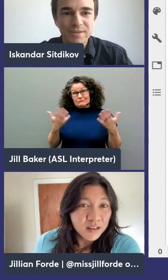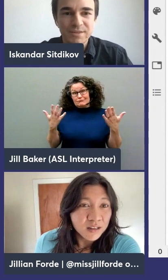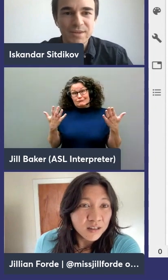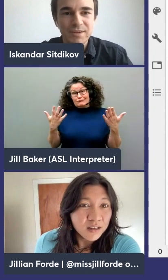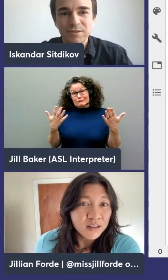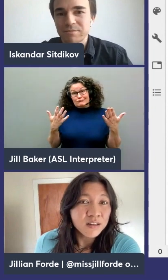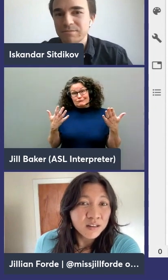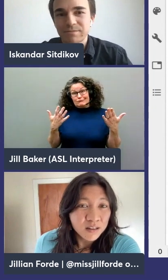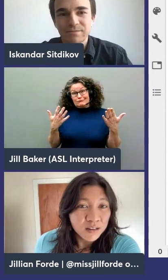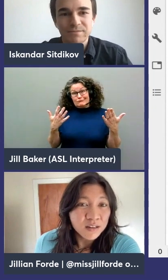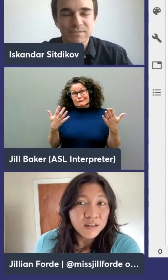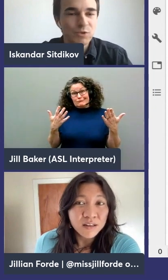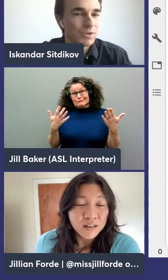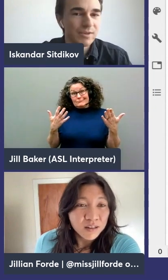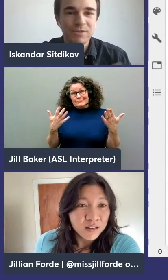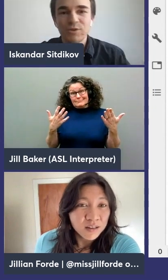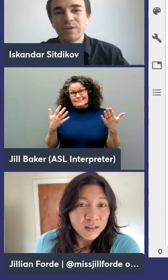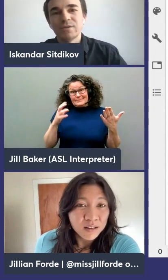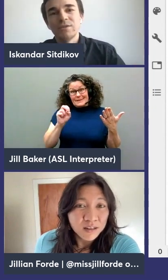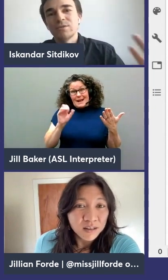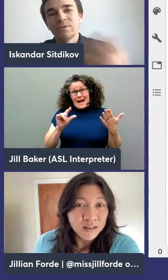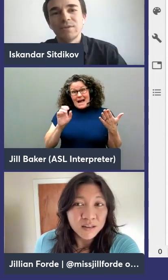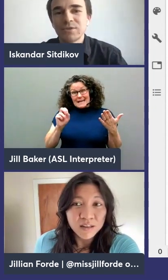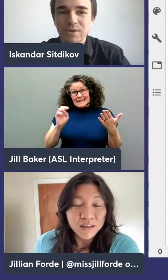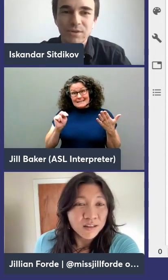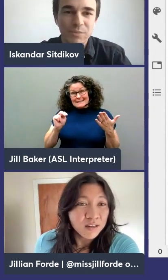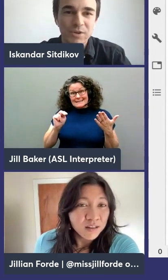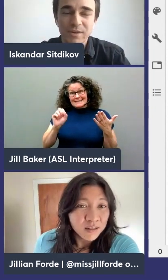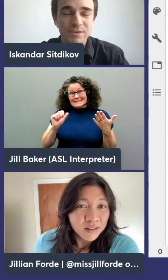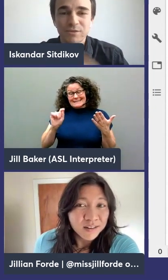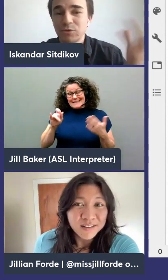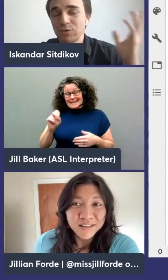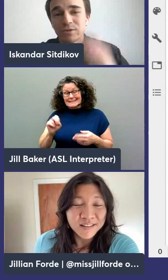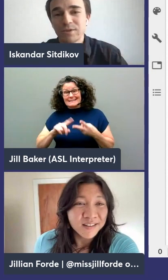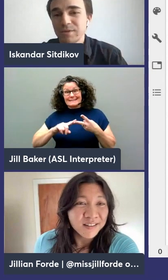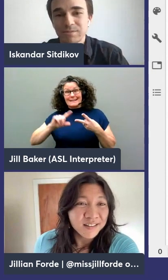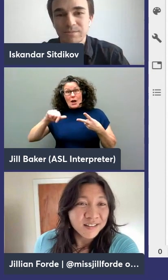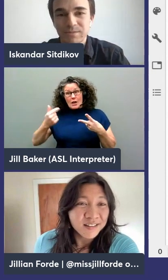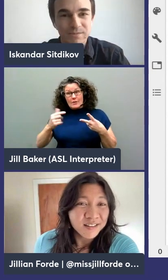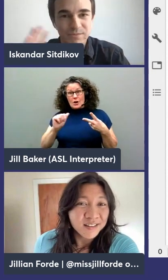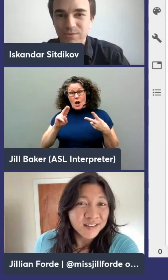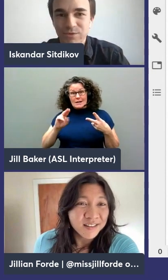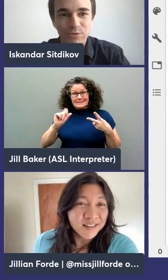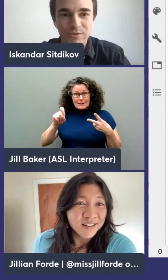get eigenstate, you can evaluate other auxiliary operators if you want,